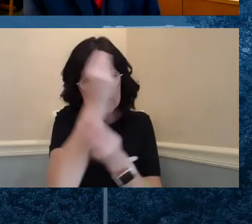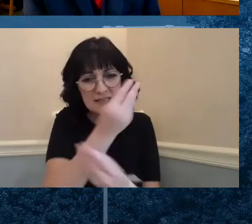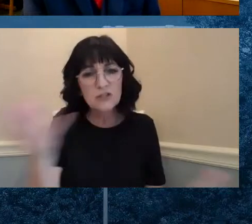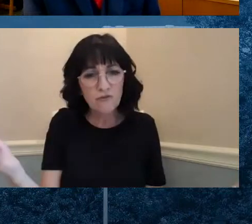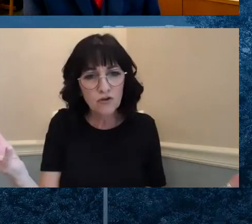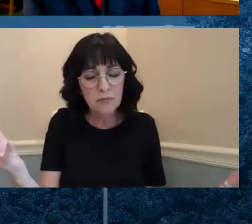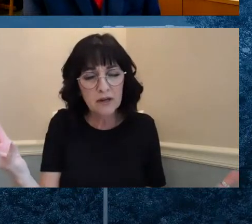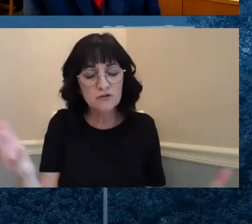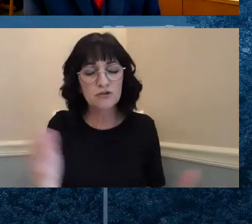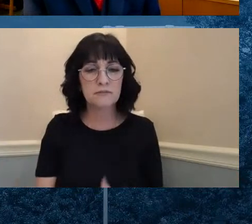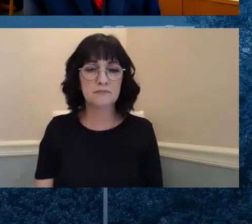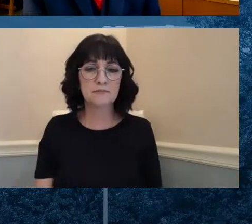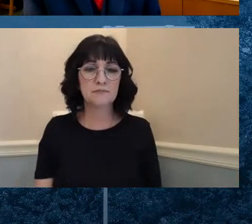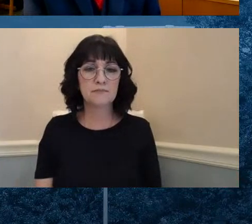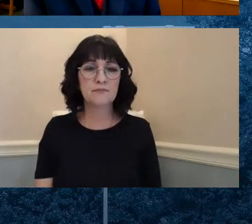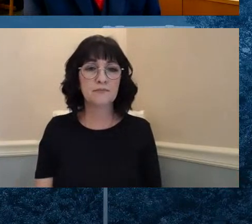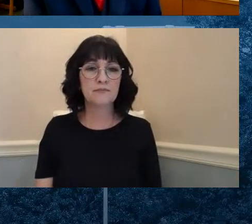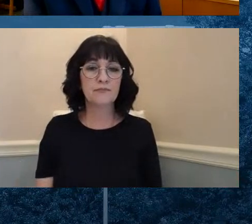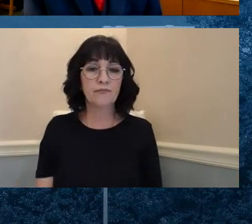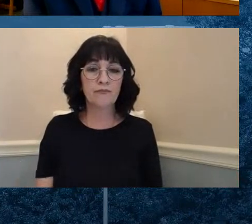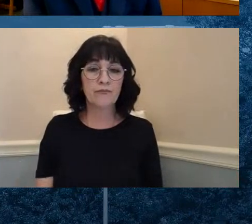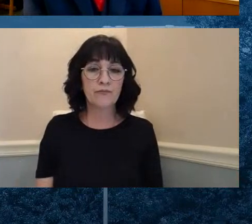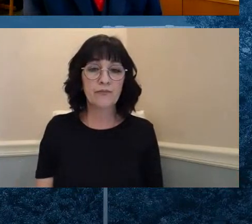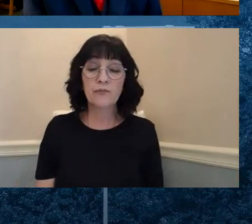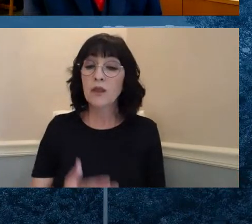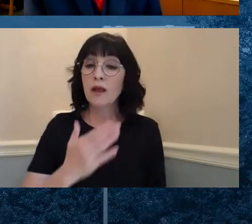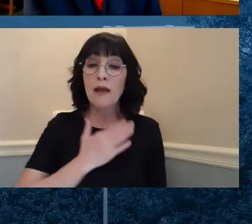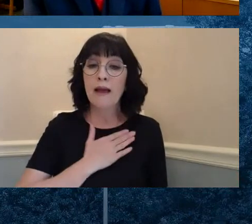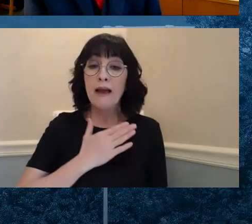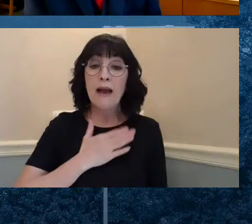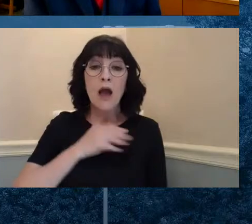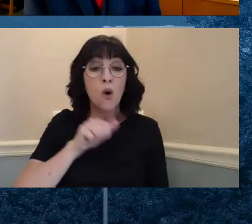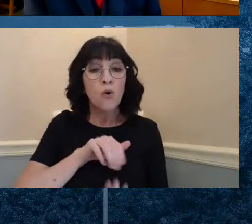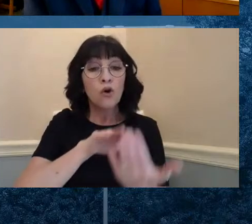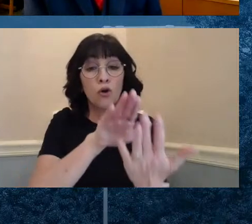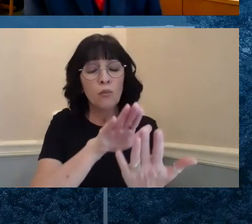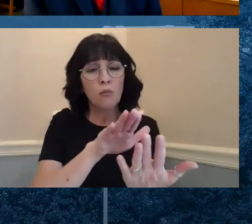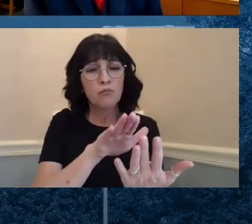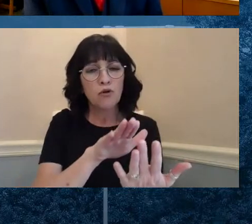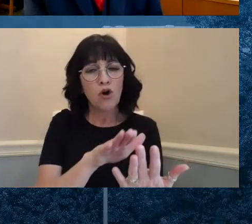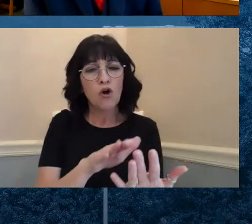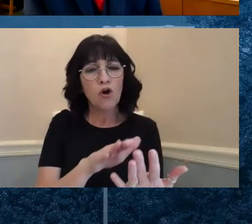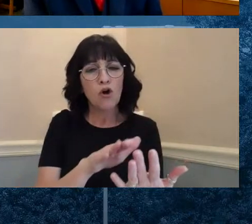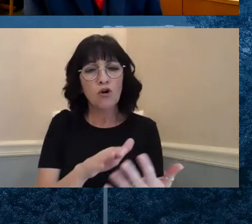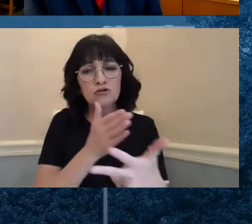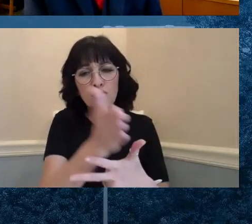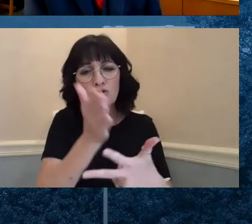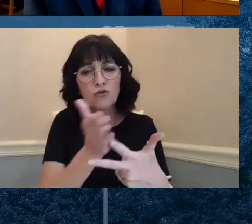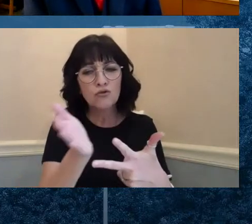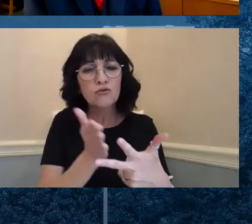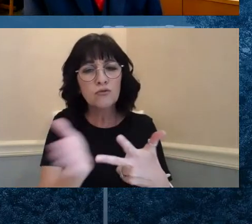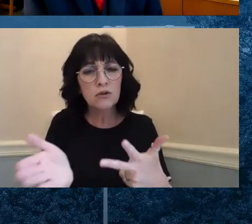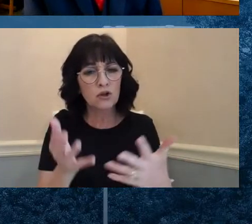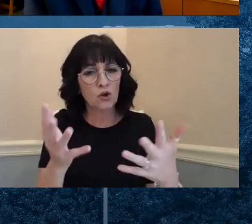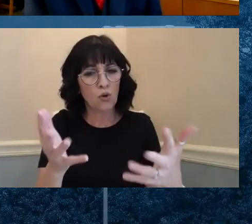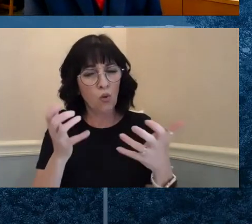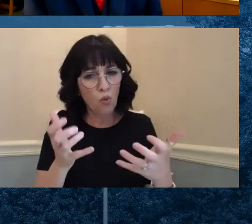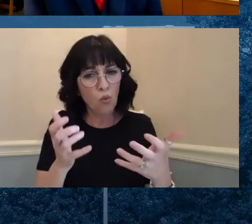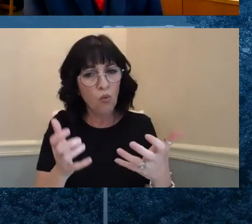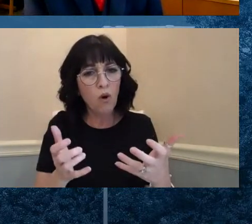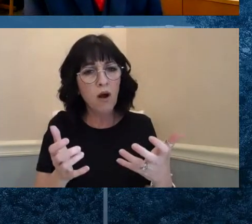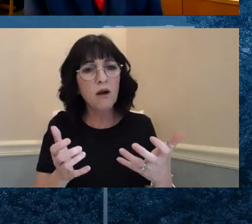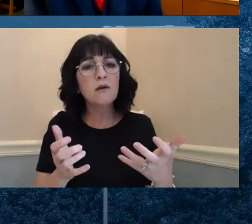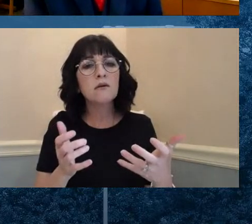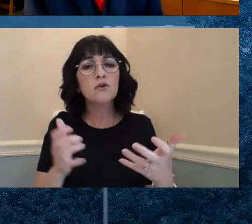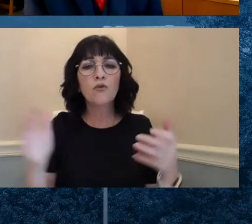a two-pronged approach, actually a three-pronged approach to making sure that as many people as possible understand how